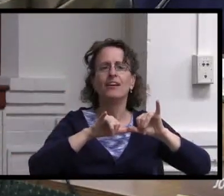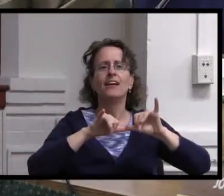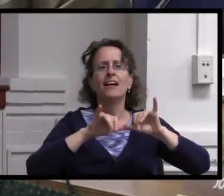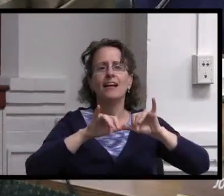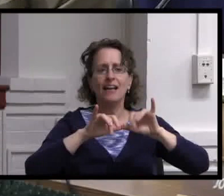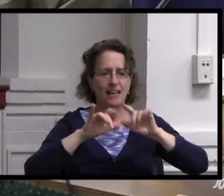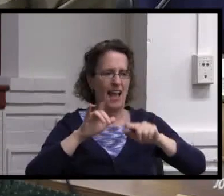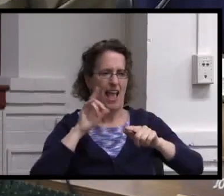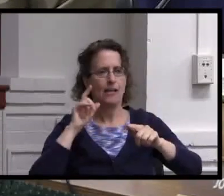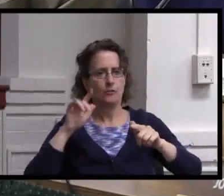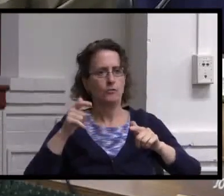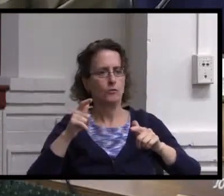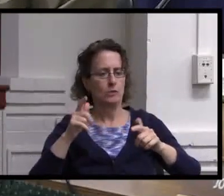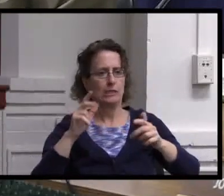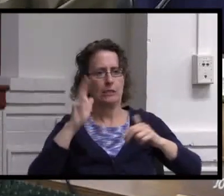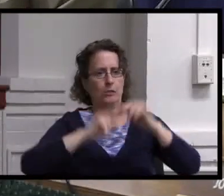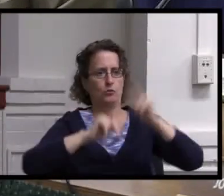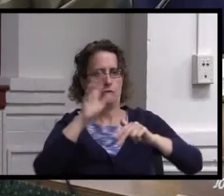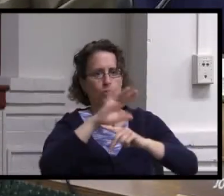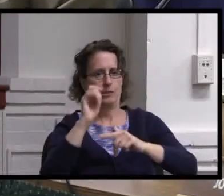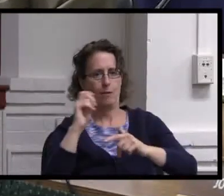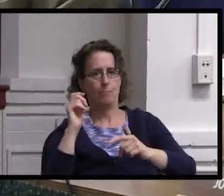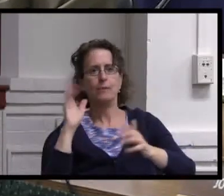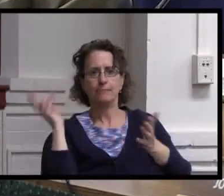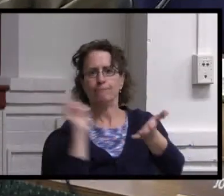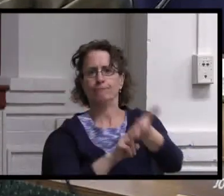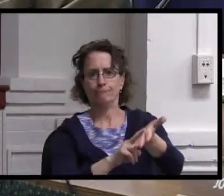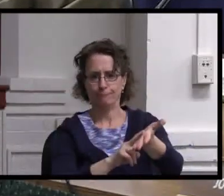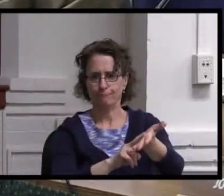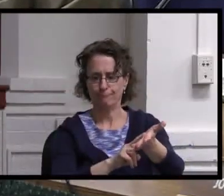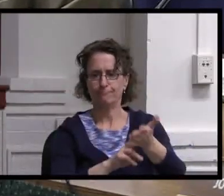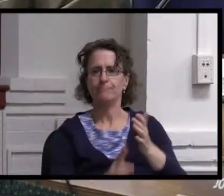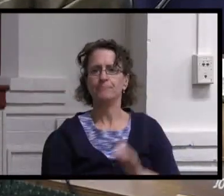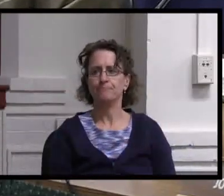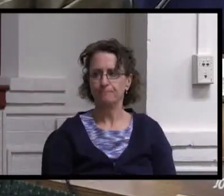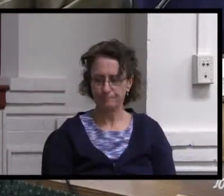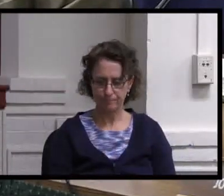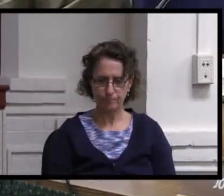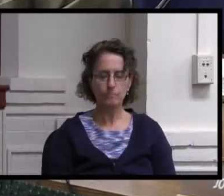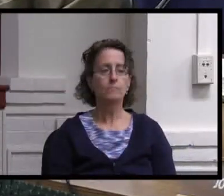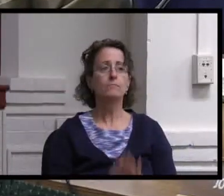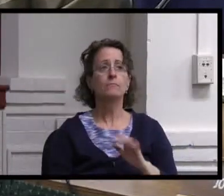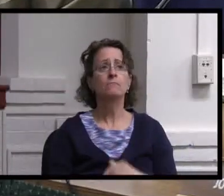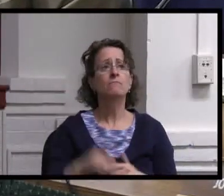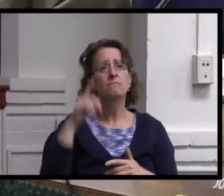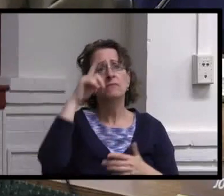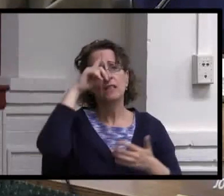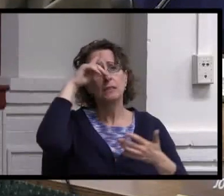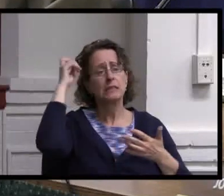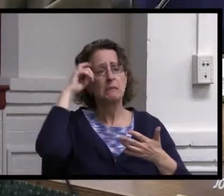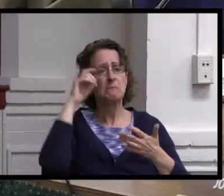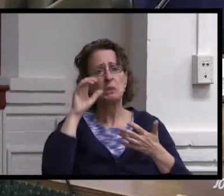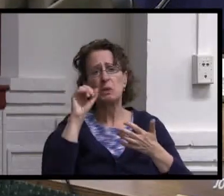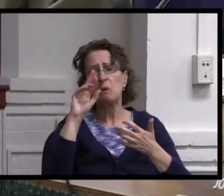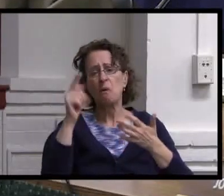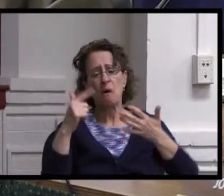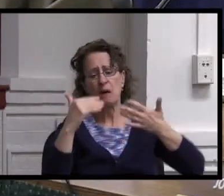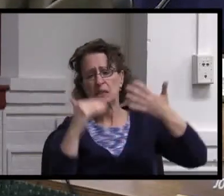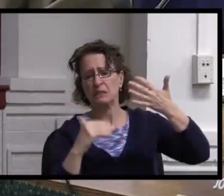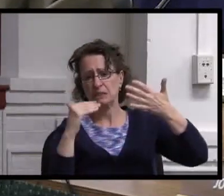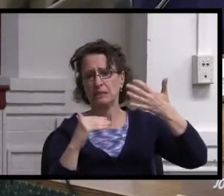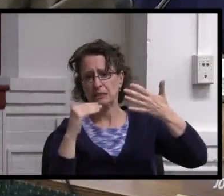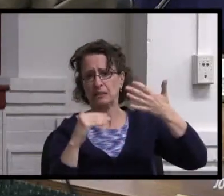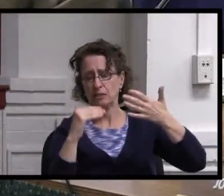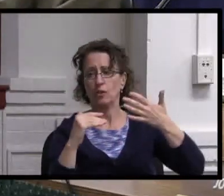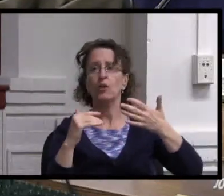hiring of the actual construction firm that'll do the work, and then be back late in the summer to ask that you award that bid.